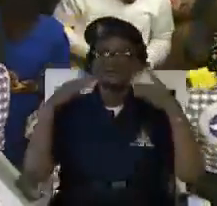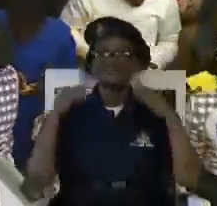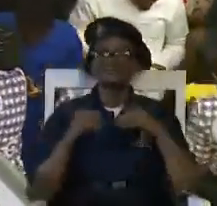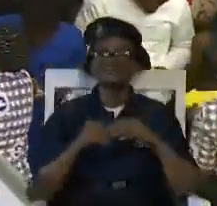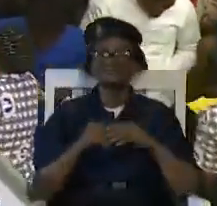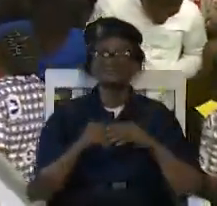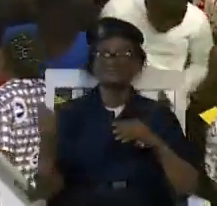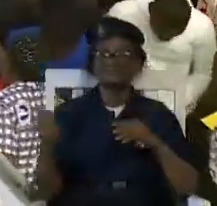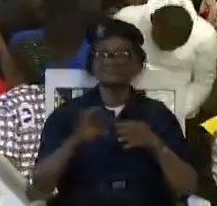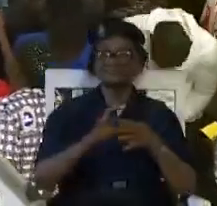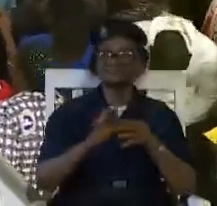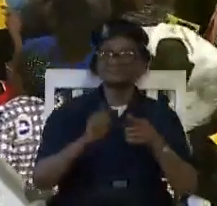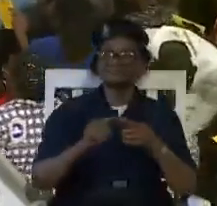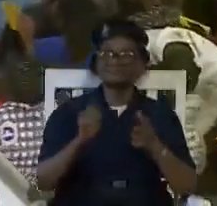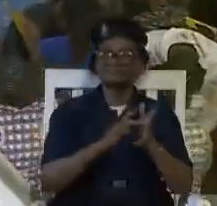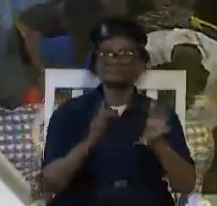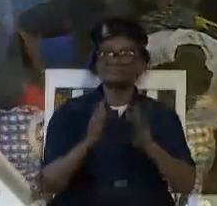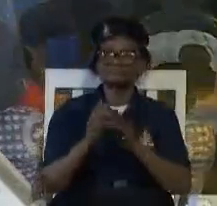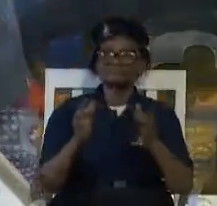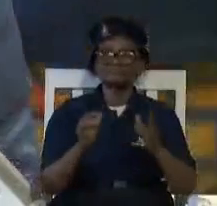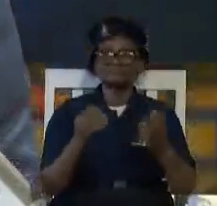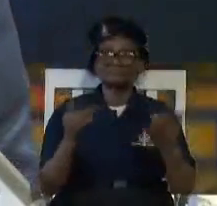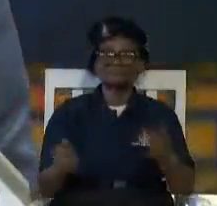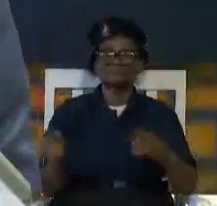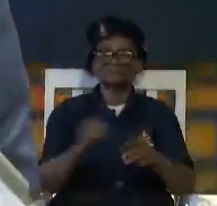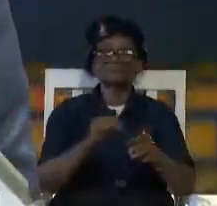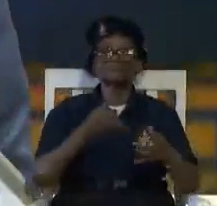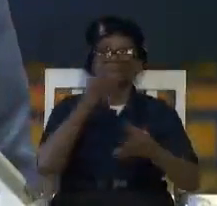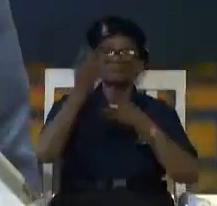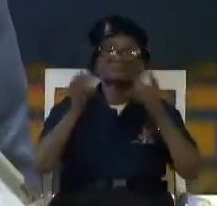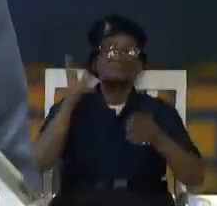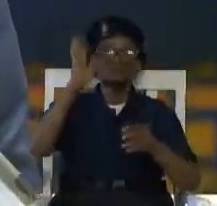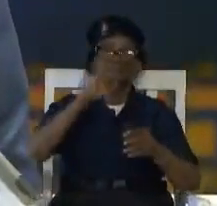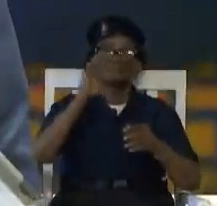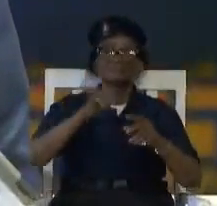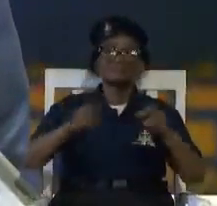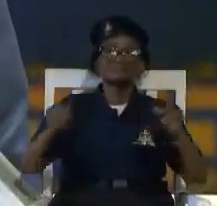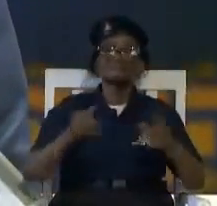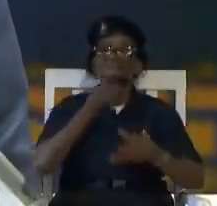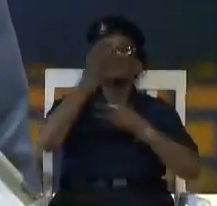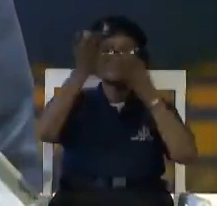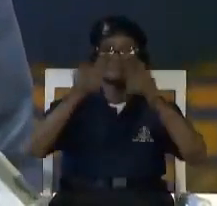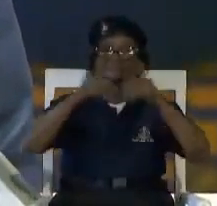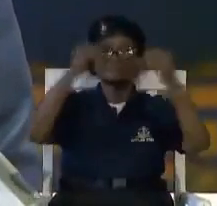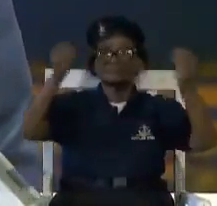You belong to Jesus now, your hallelujah should be different. Shout hallelujah.